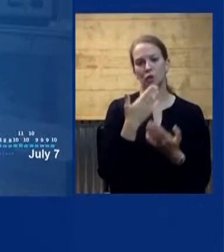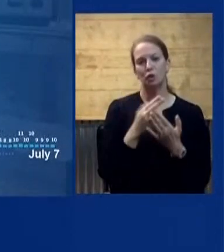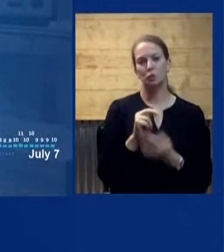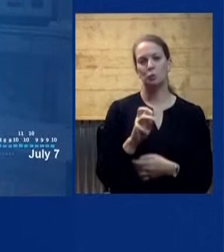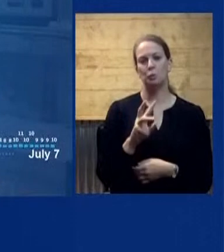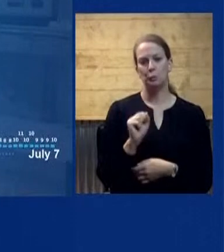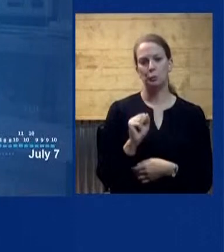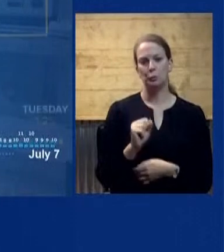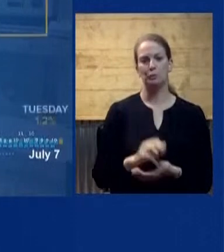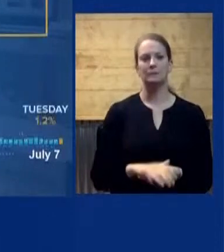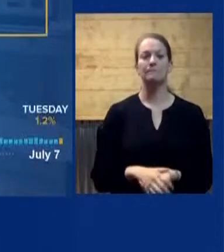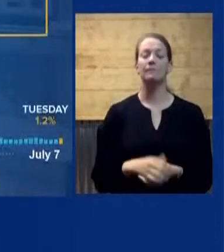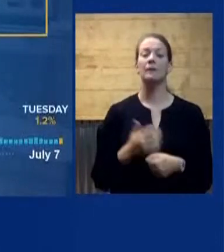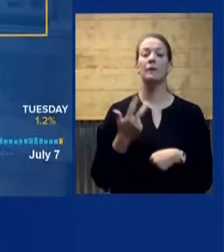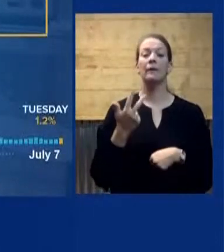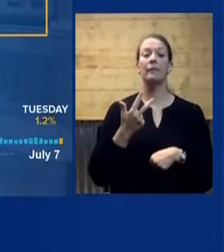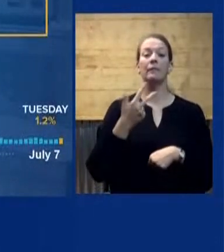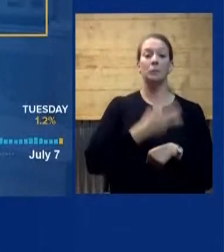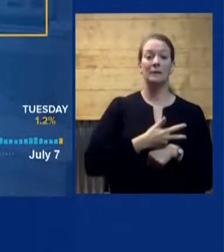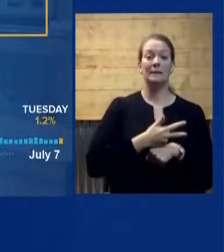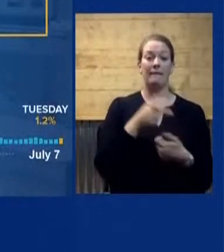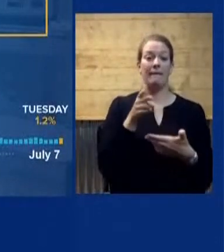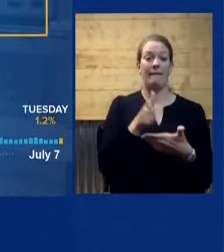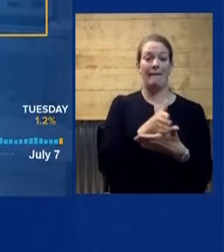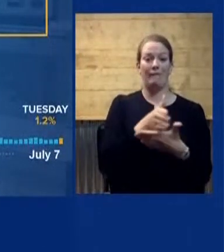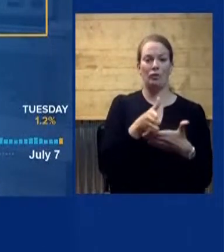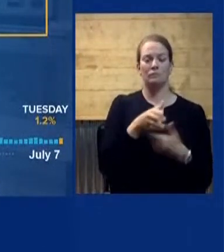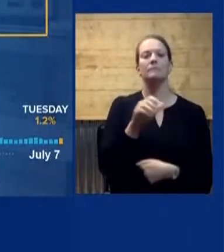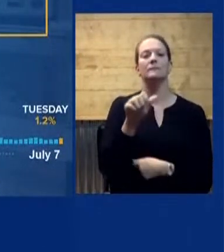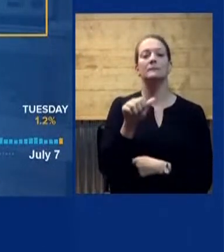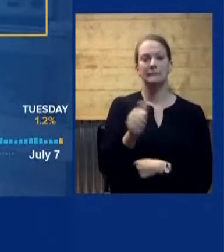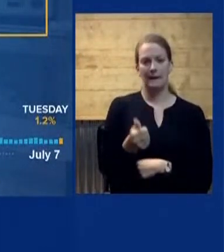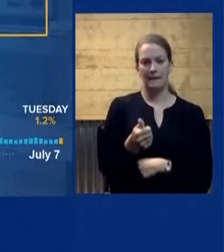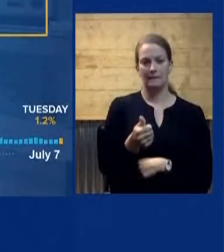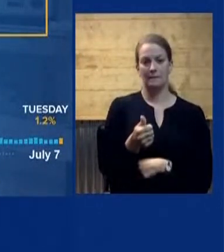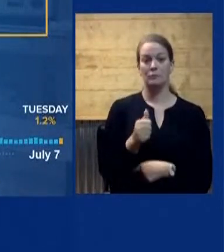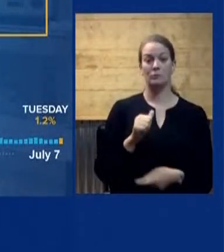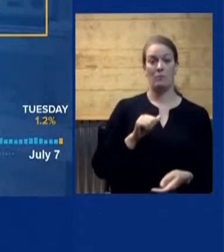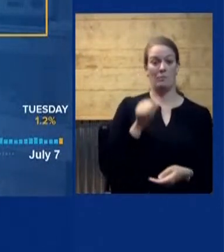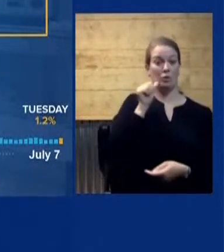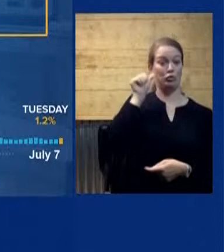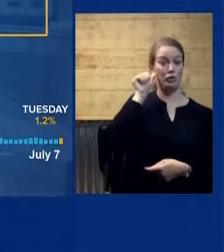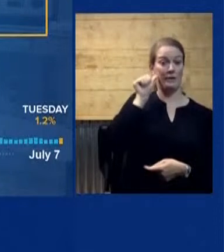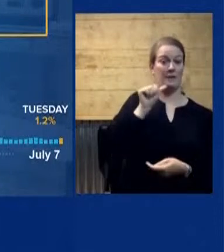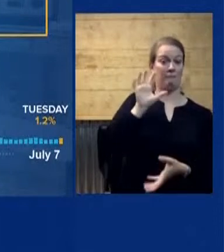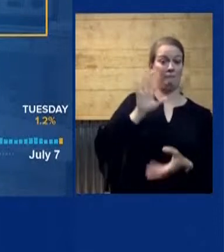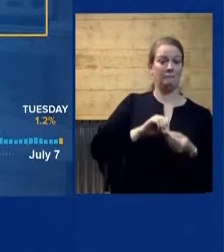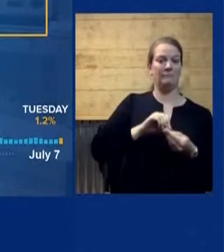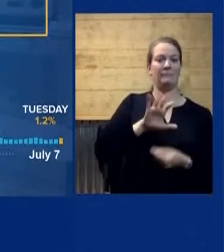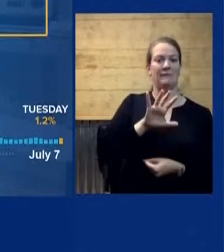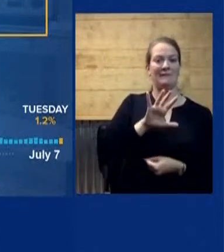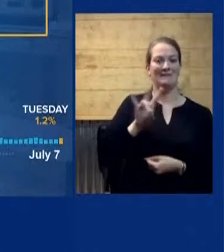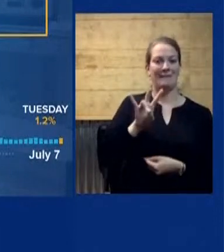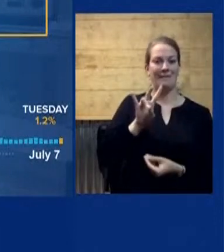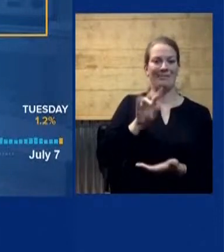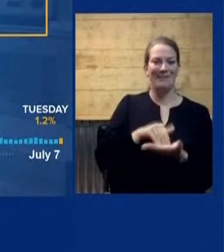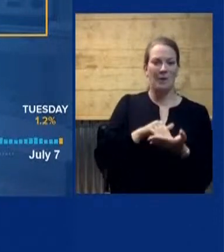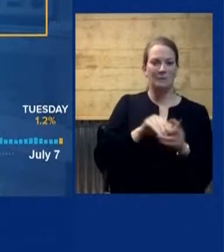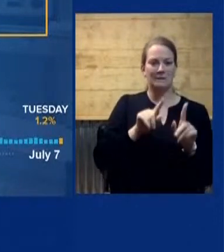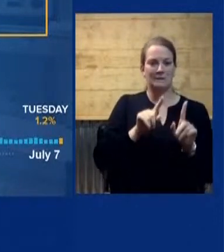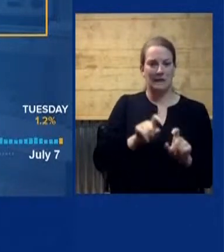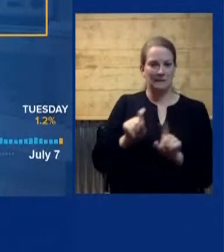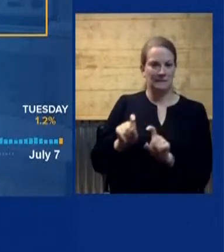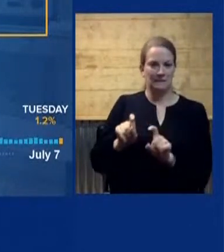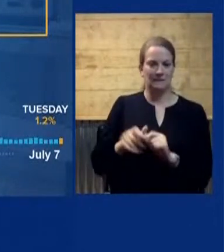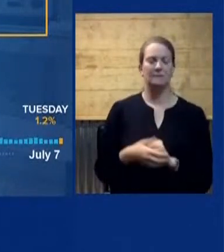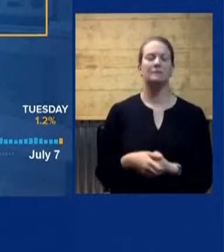average, is 10. We did 57,000 tests yesterday. No